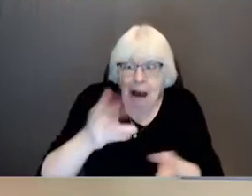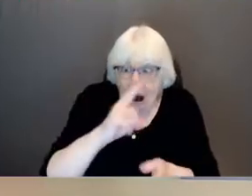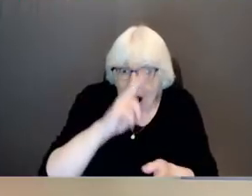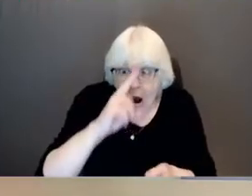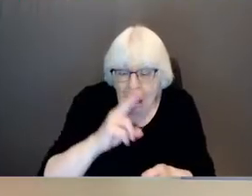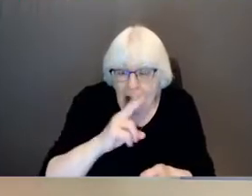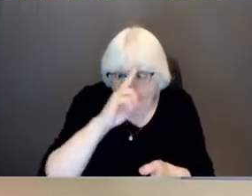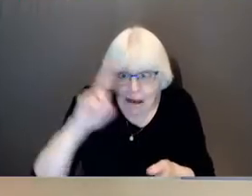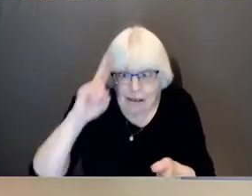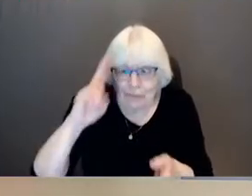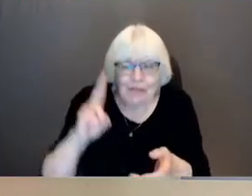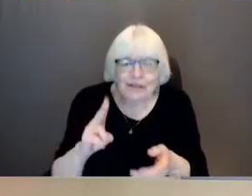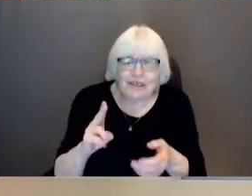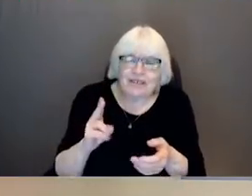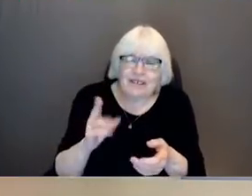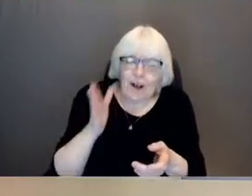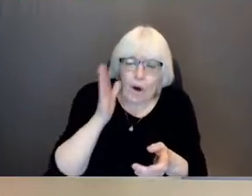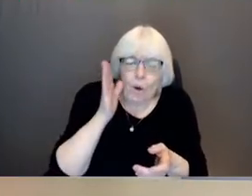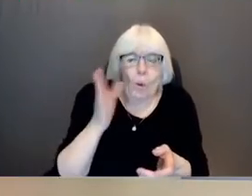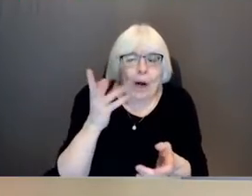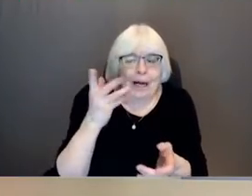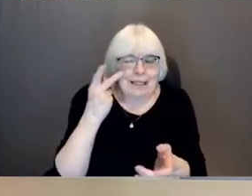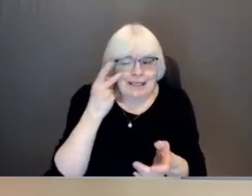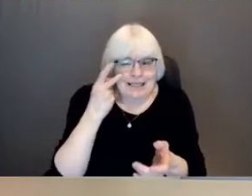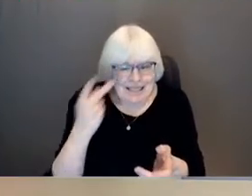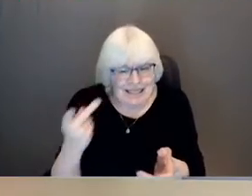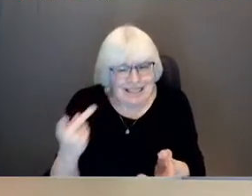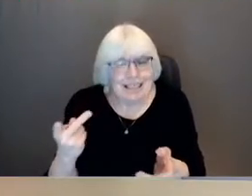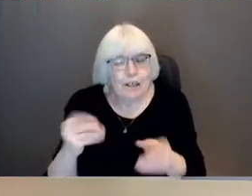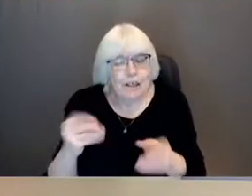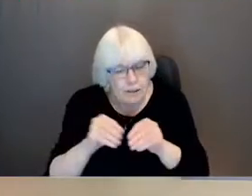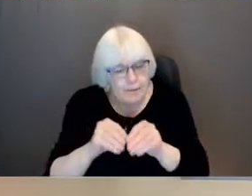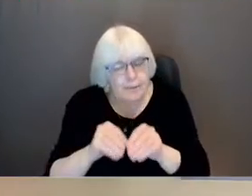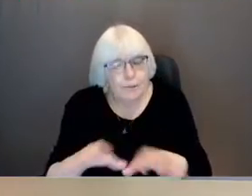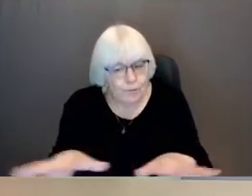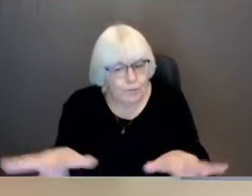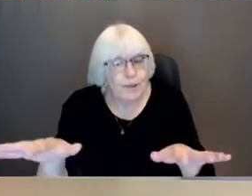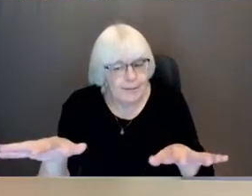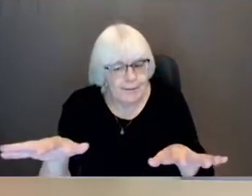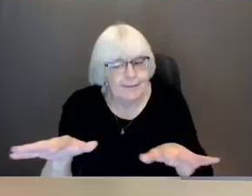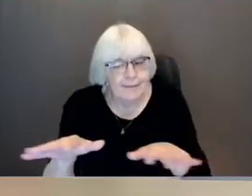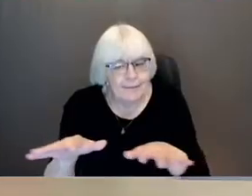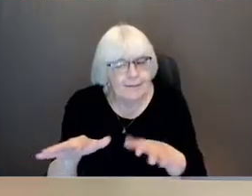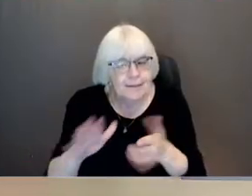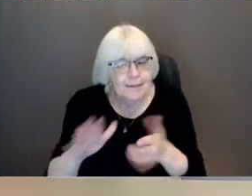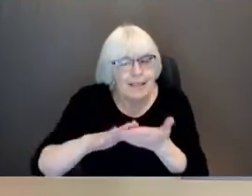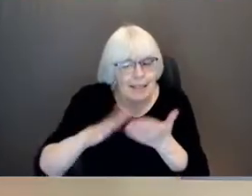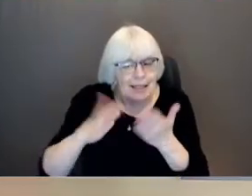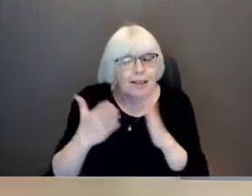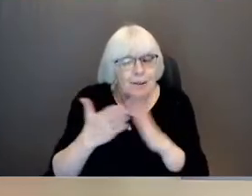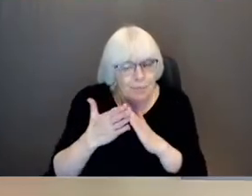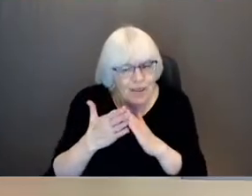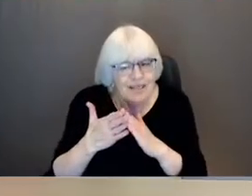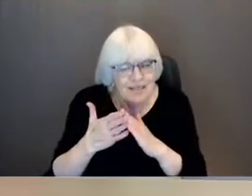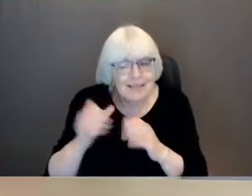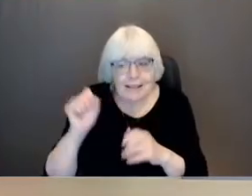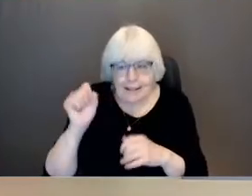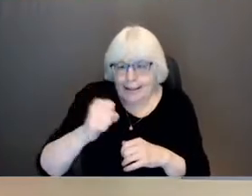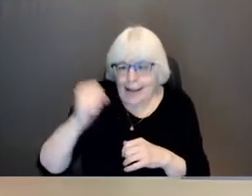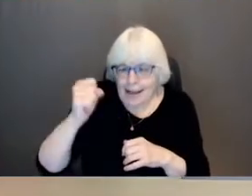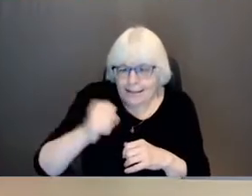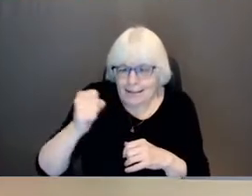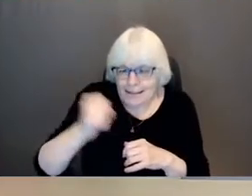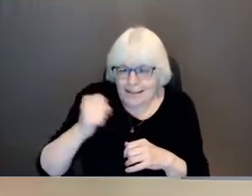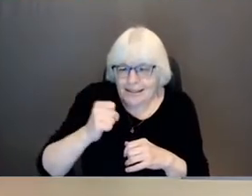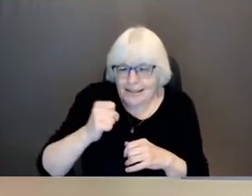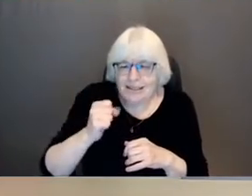doesn't have the same devastating kind of impacts on us. And that's where you get